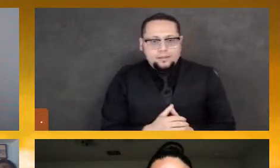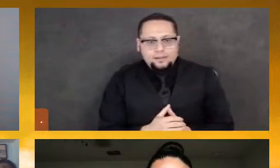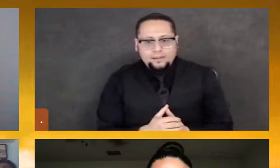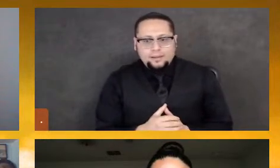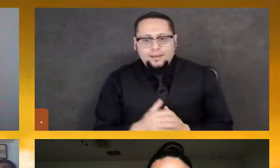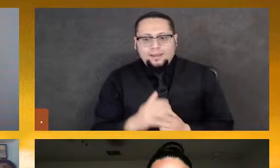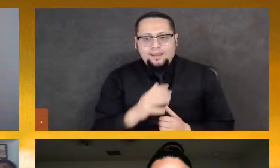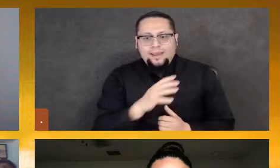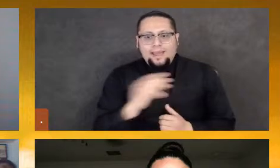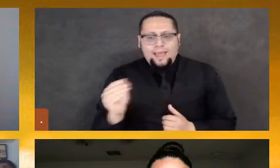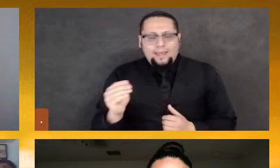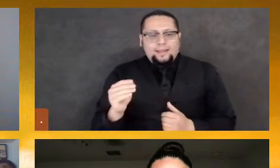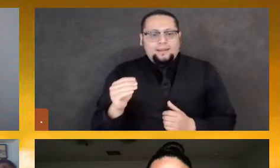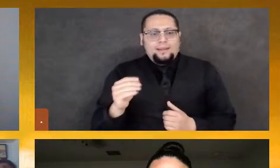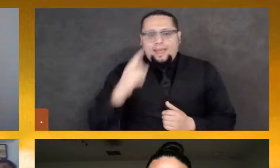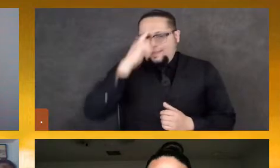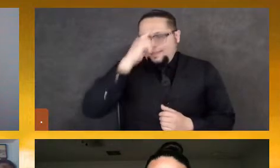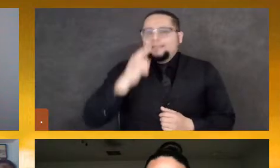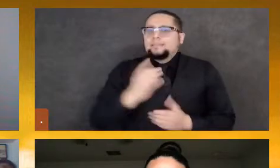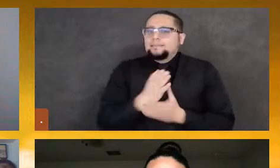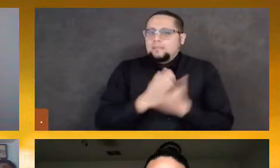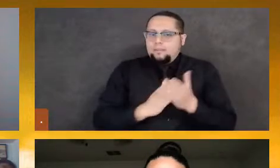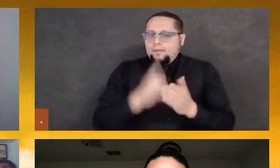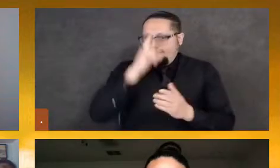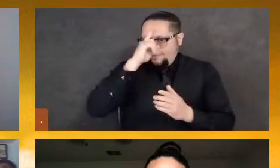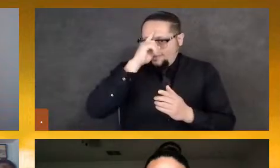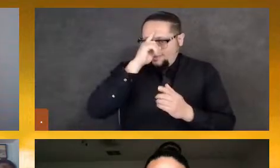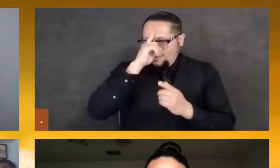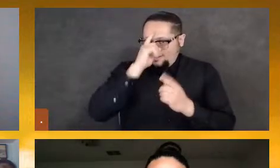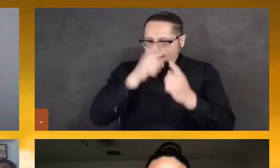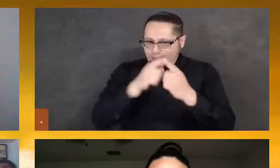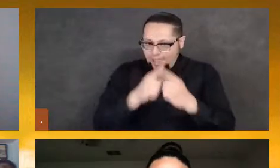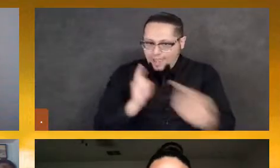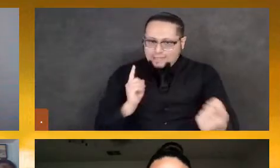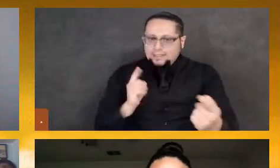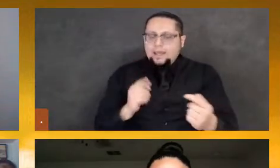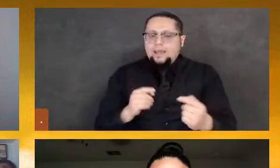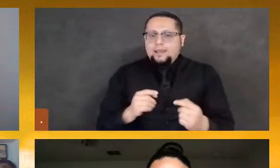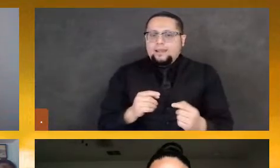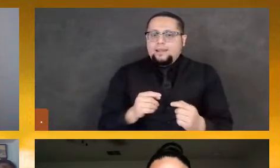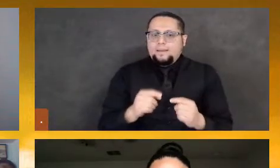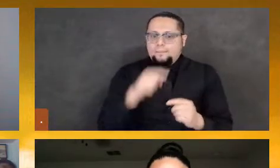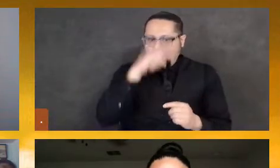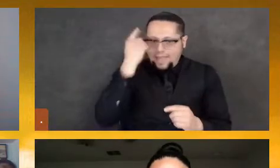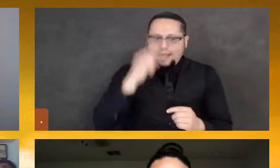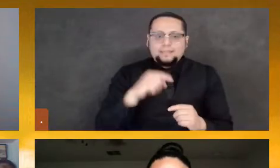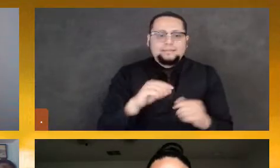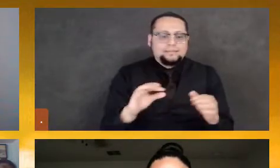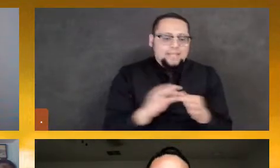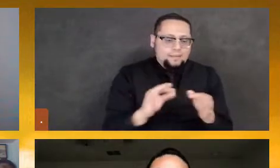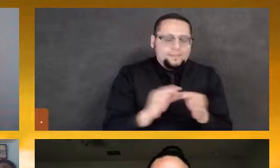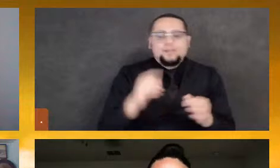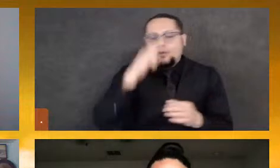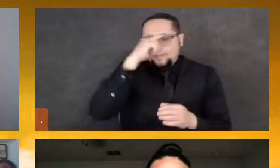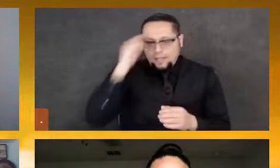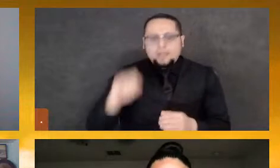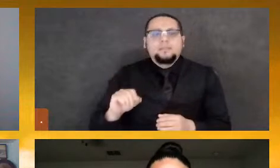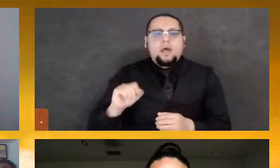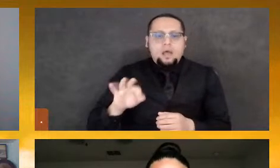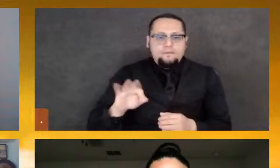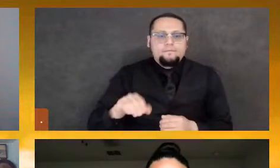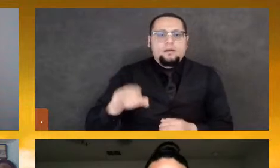so many anti-Black statements and anti-Black sentiments within Indigenous communities are because of colonization, and